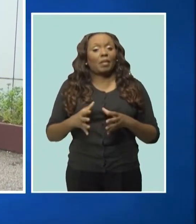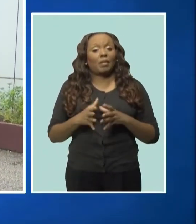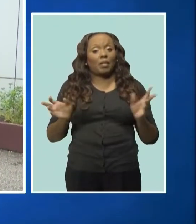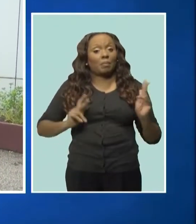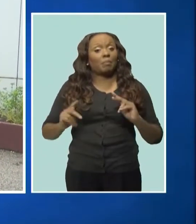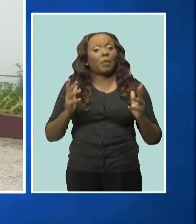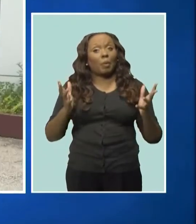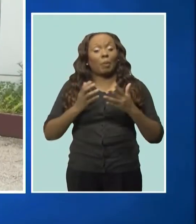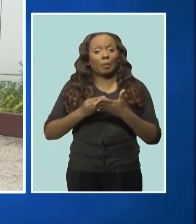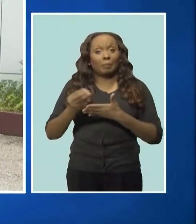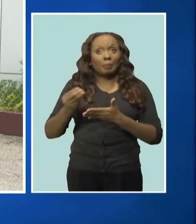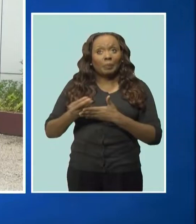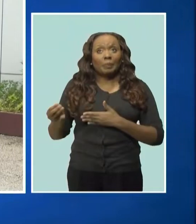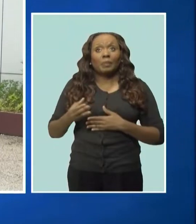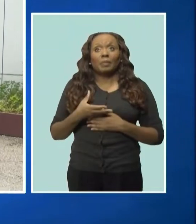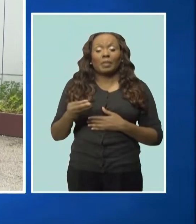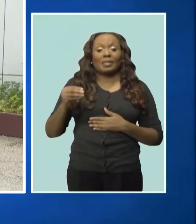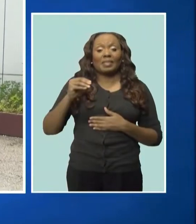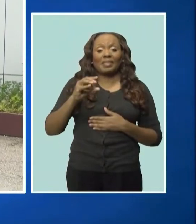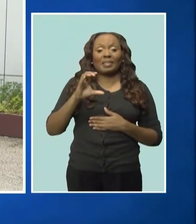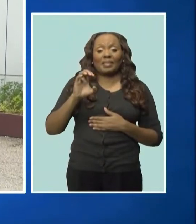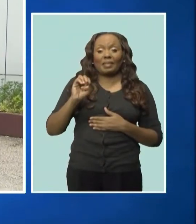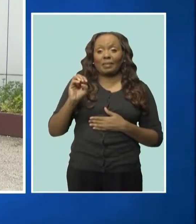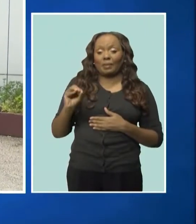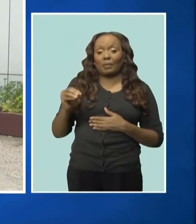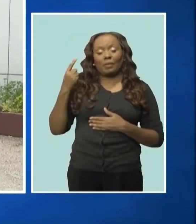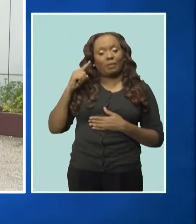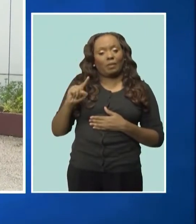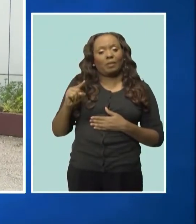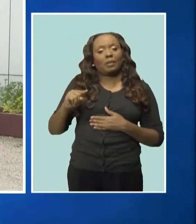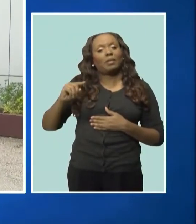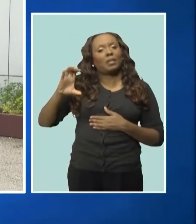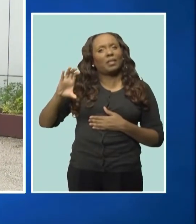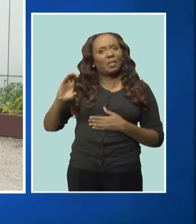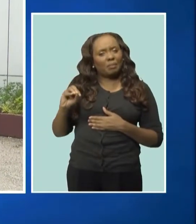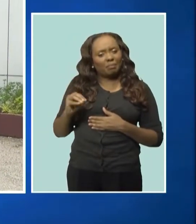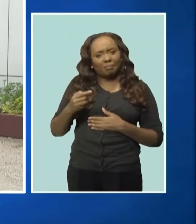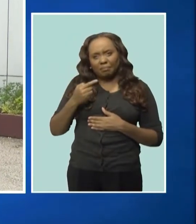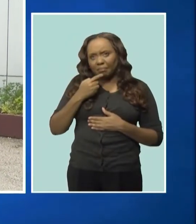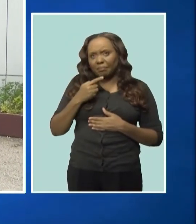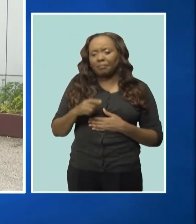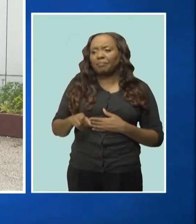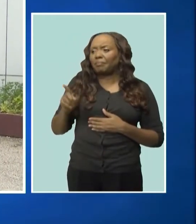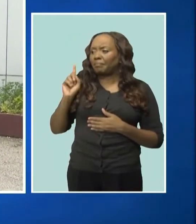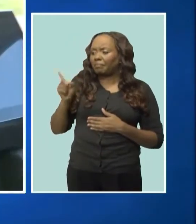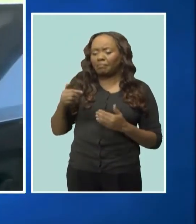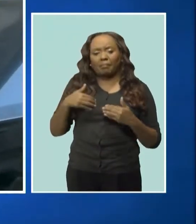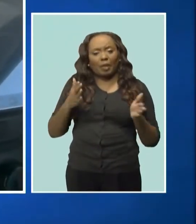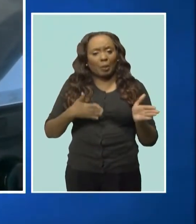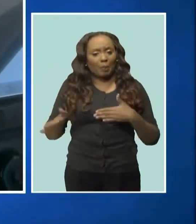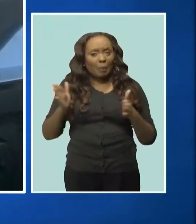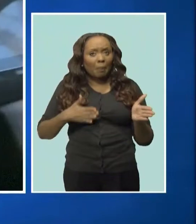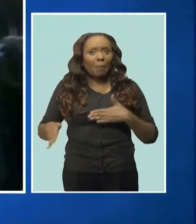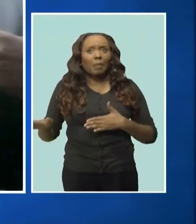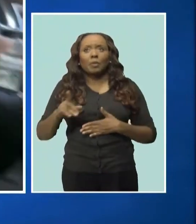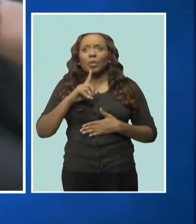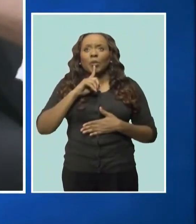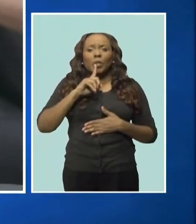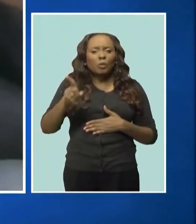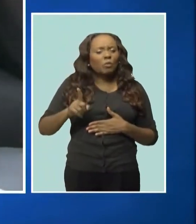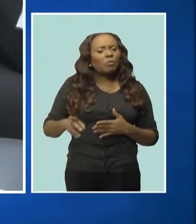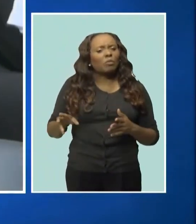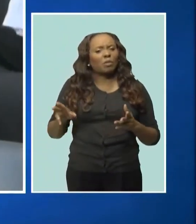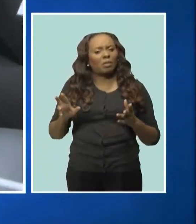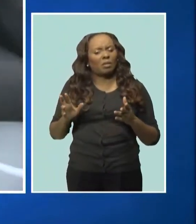place, and the Chief Executive Officer of Herzer Motor Company, Jerry Lalchan, says there are plans afoot to take lending officers